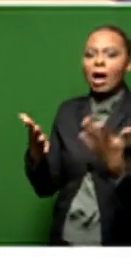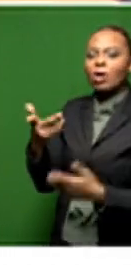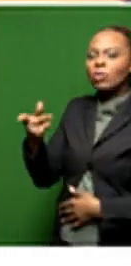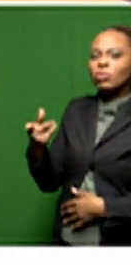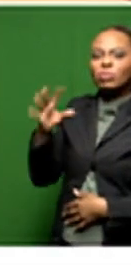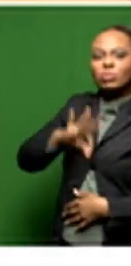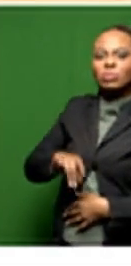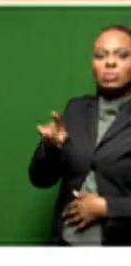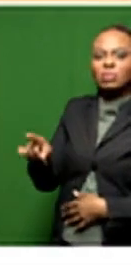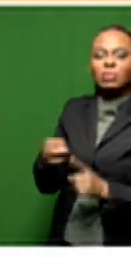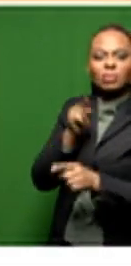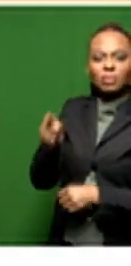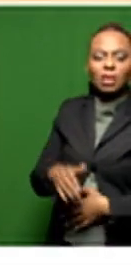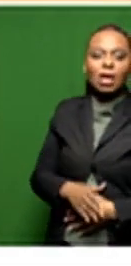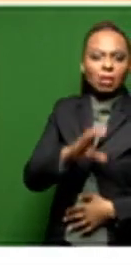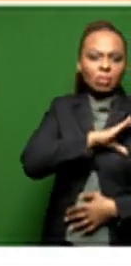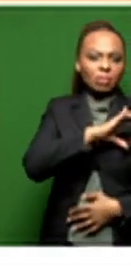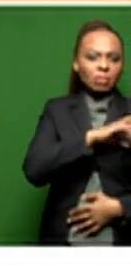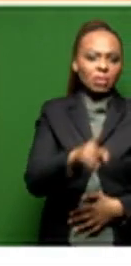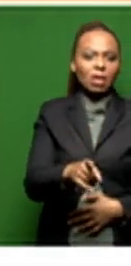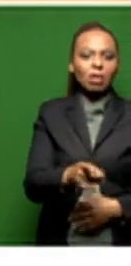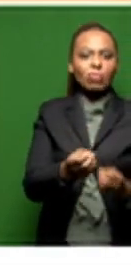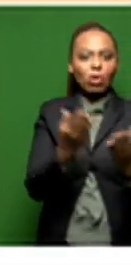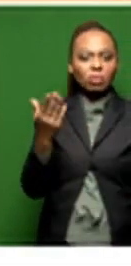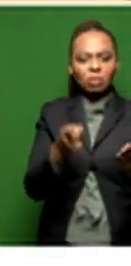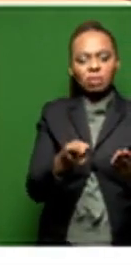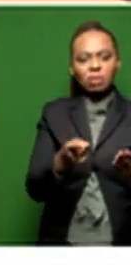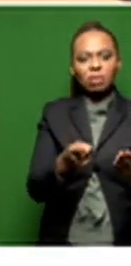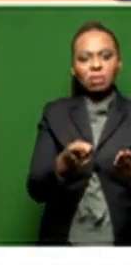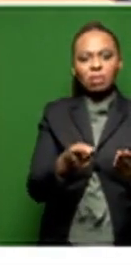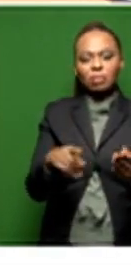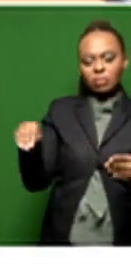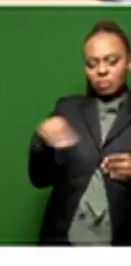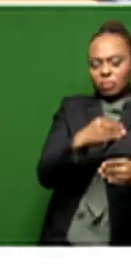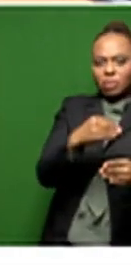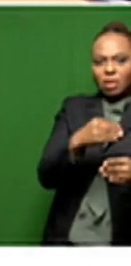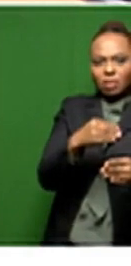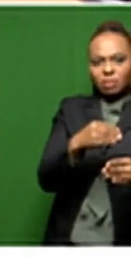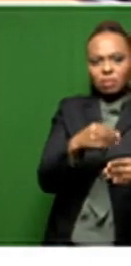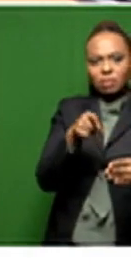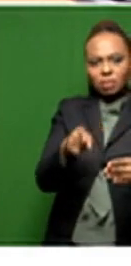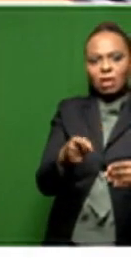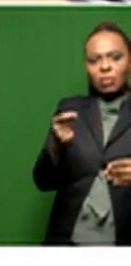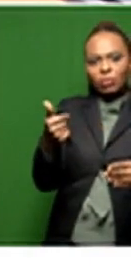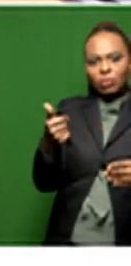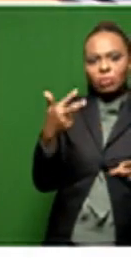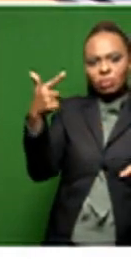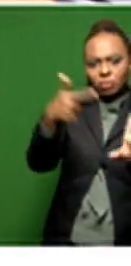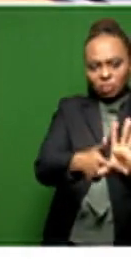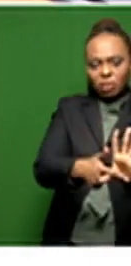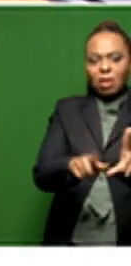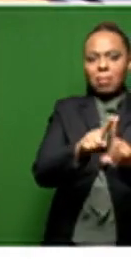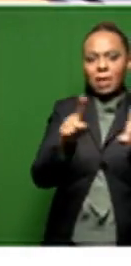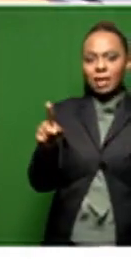So the consumers are demanding contactless payment from the fuel stations, but also fuel stations do experience a lot